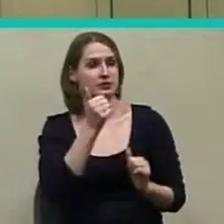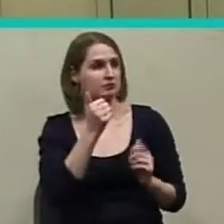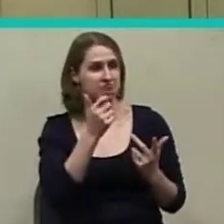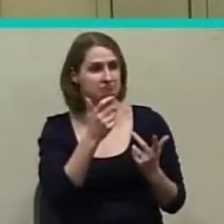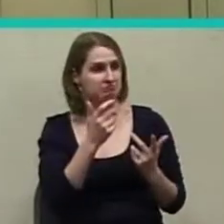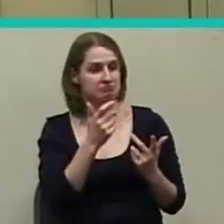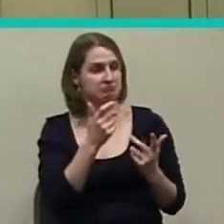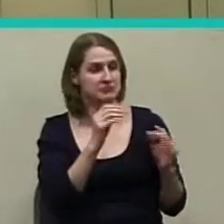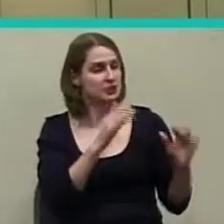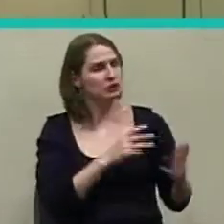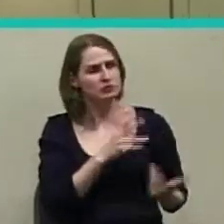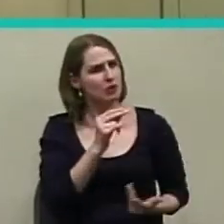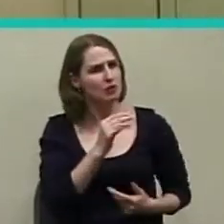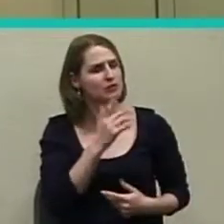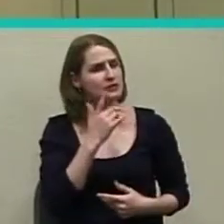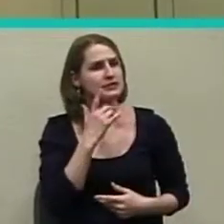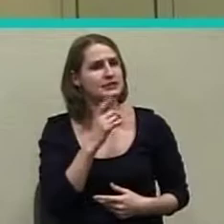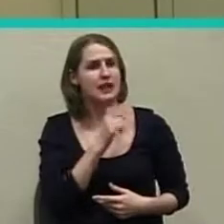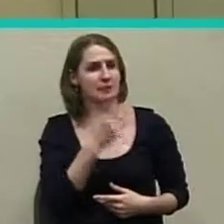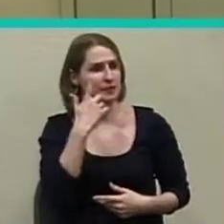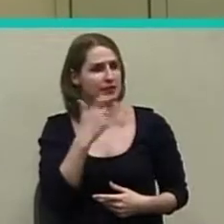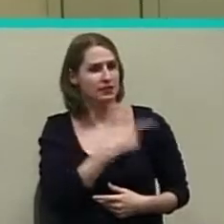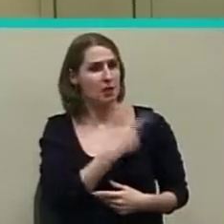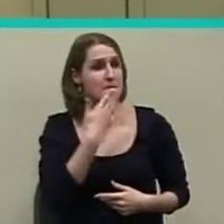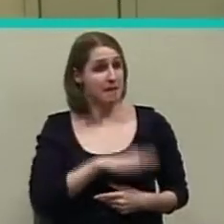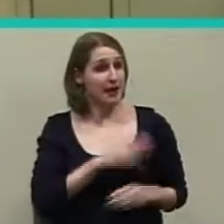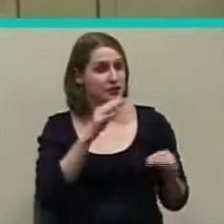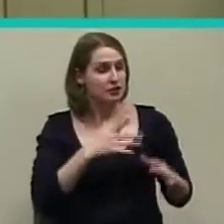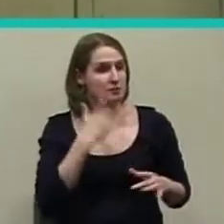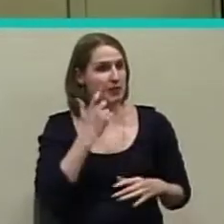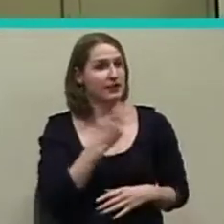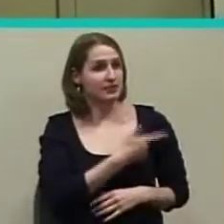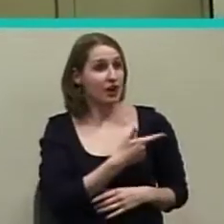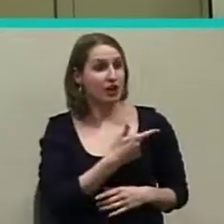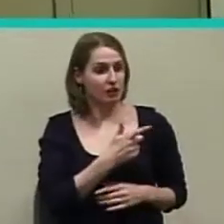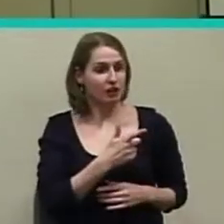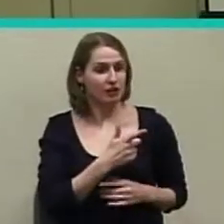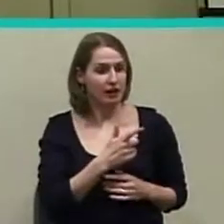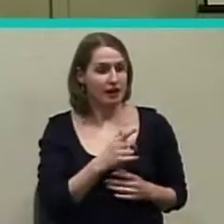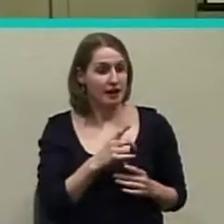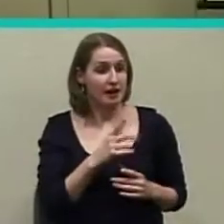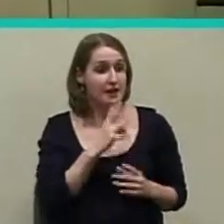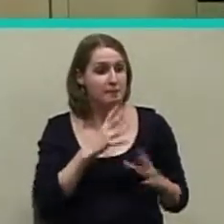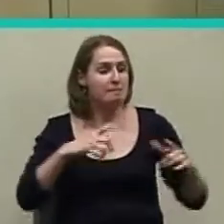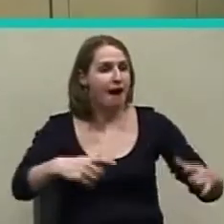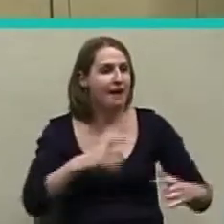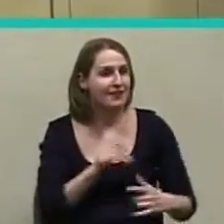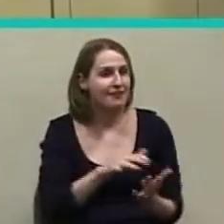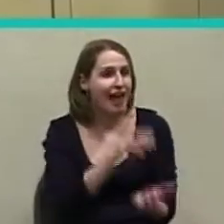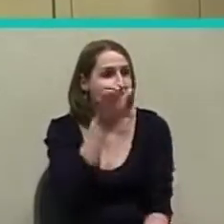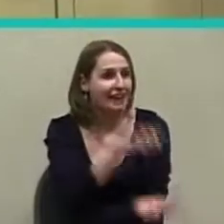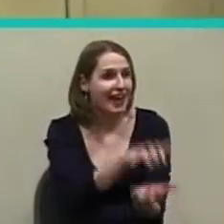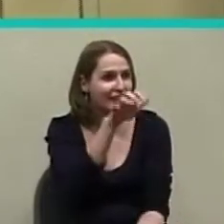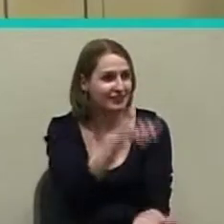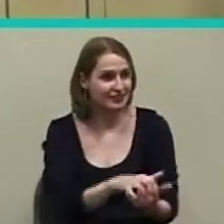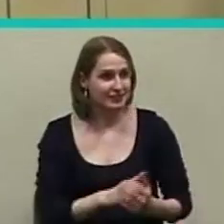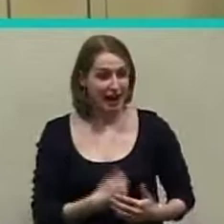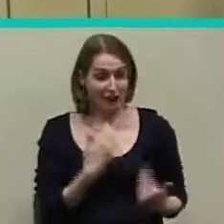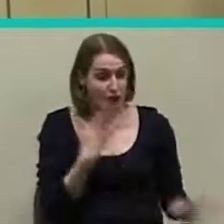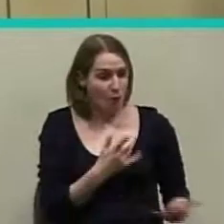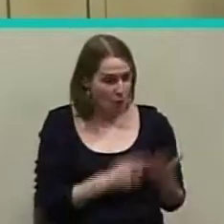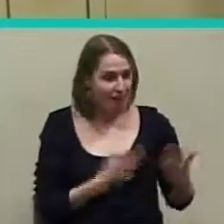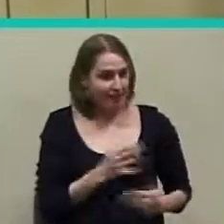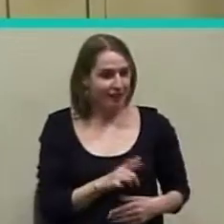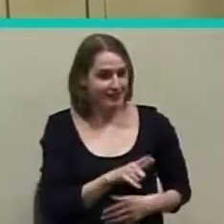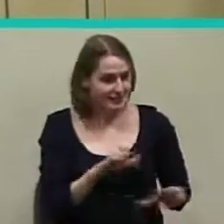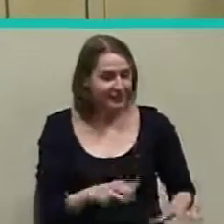because they're bad teachers. It's because they're in a pond of alligators. And I don't even remember what the hell I did last time Jill did this. I just want her to stop it.